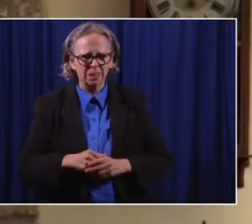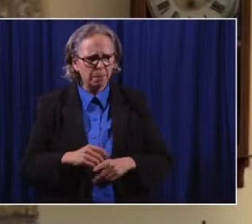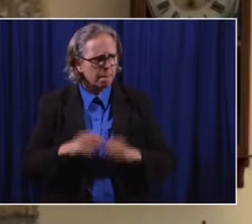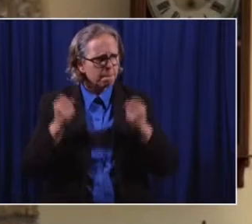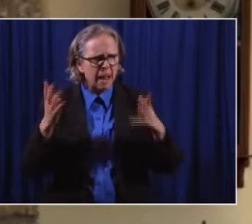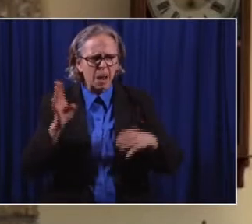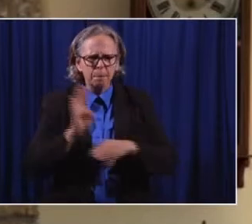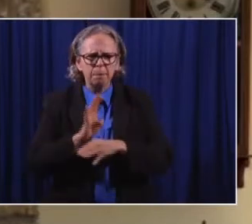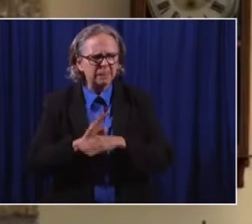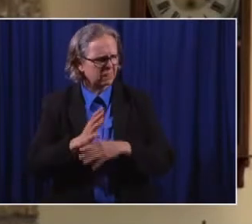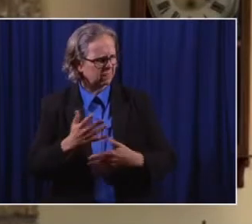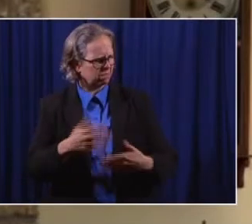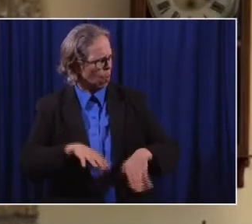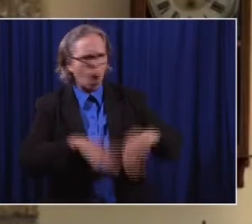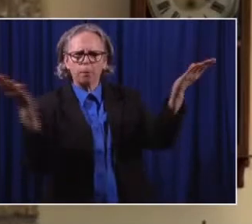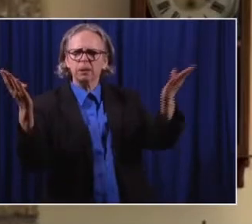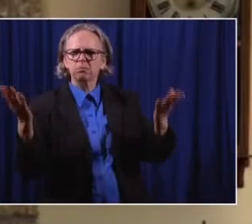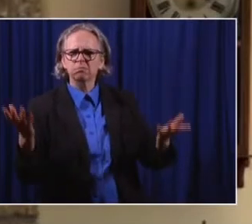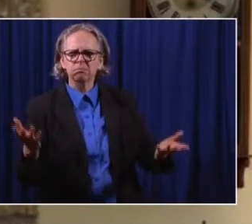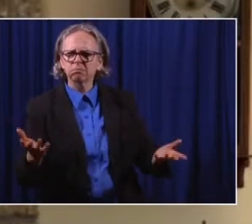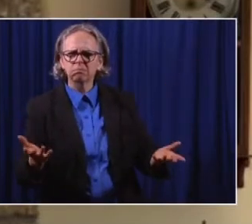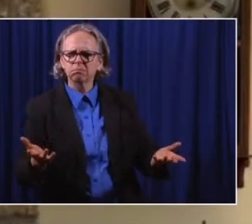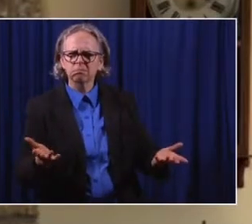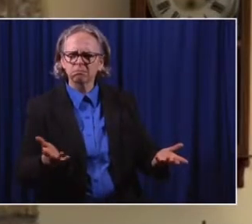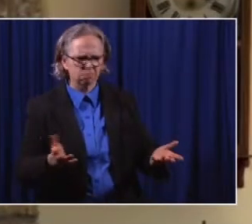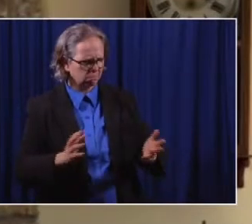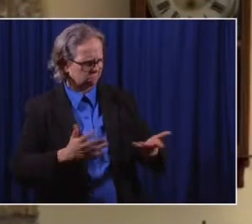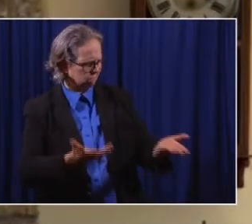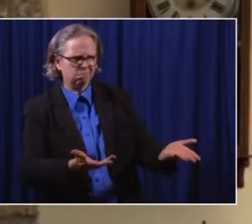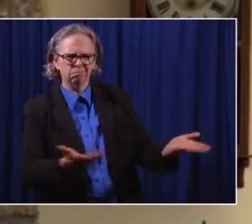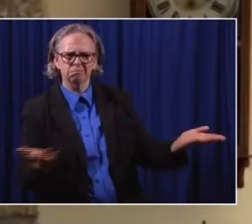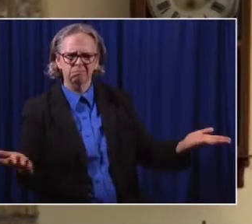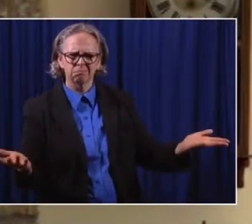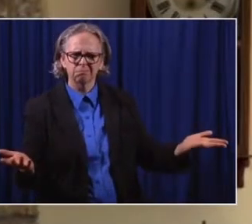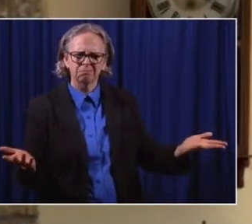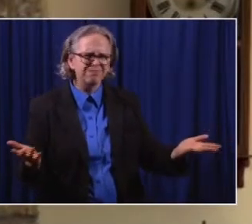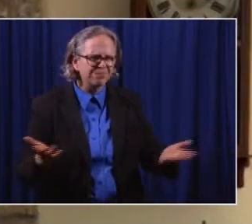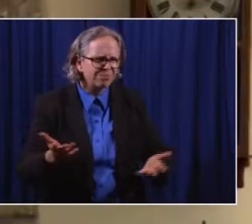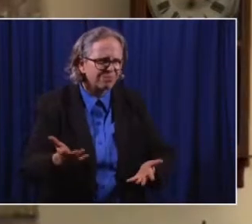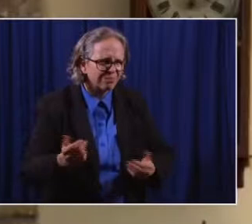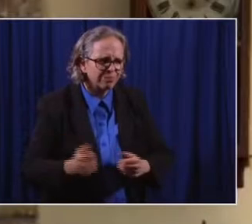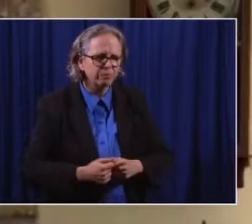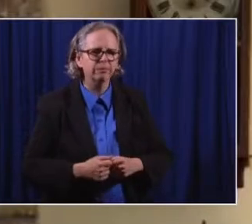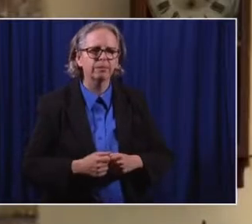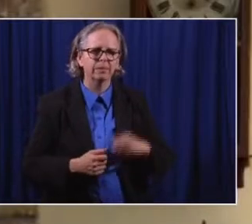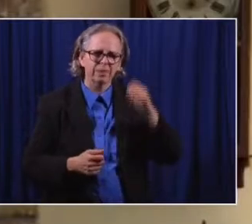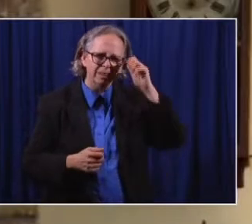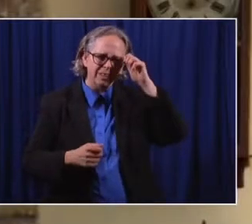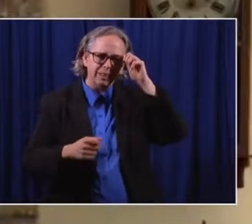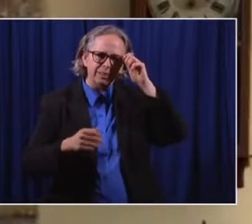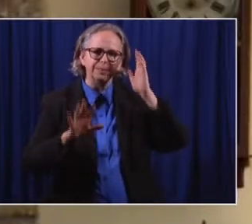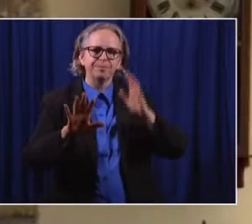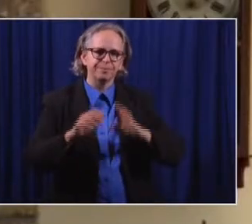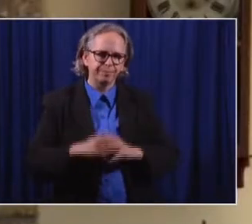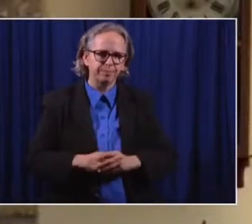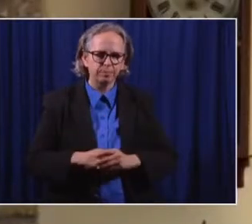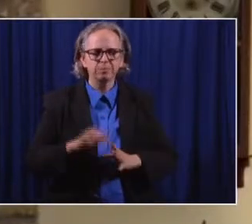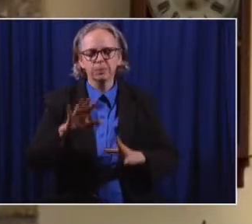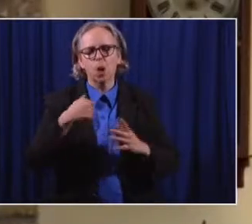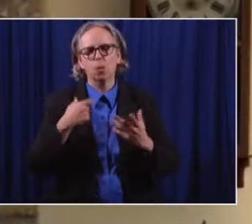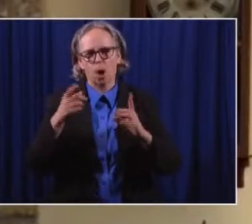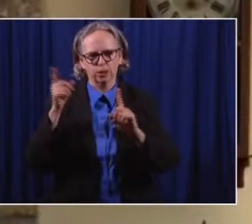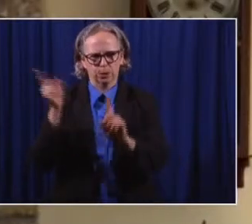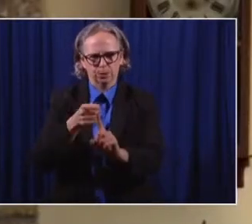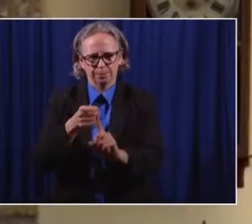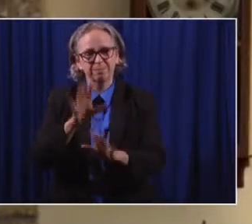as far as what the state has ordered. But let me talk for a moment about